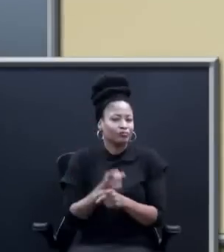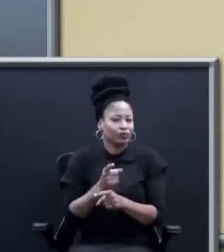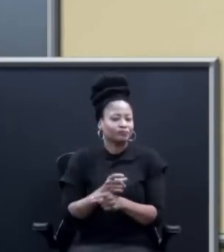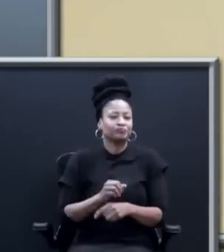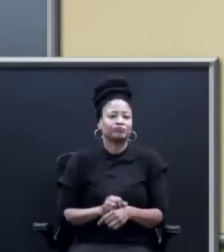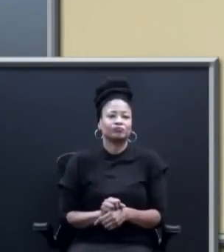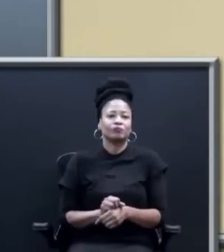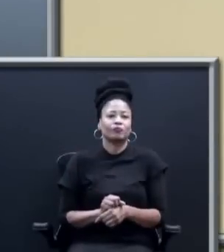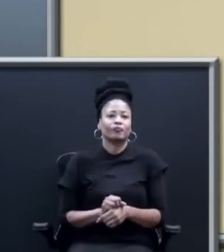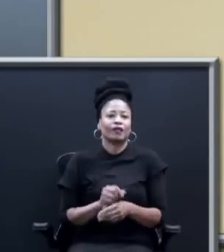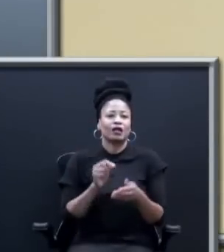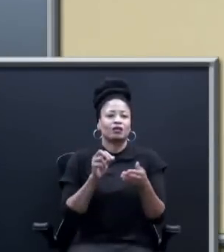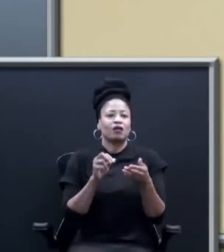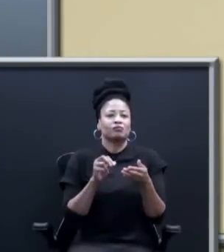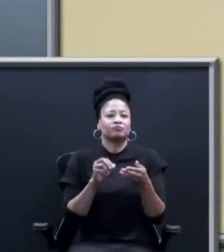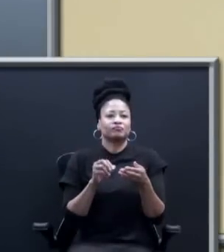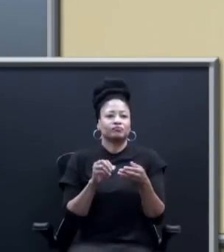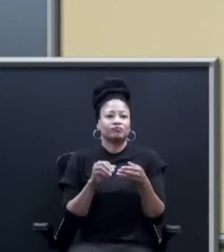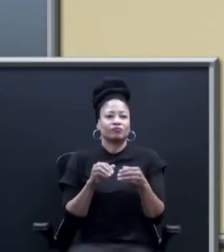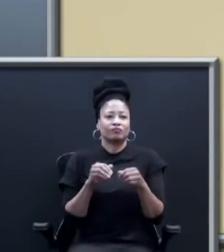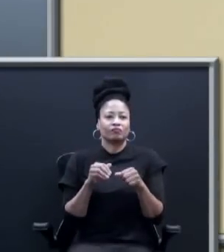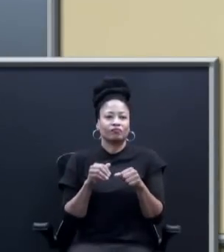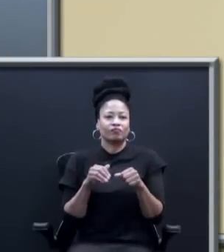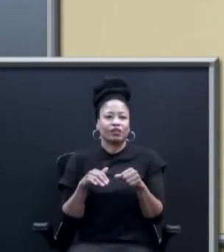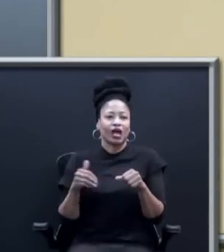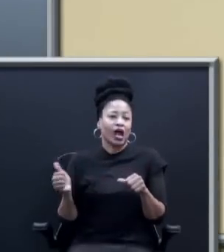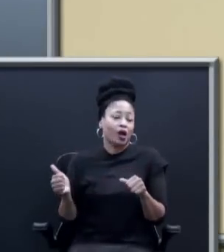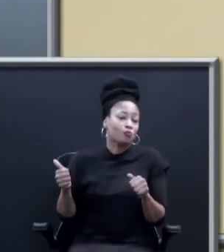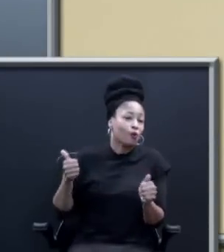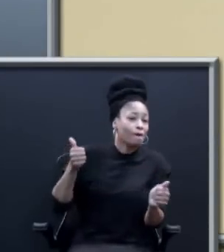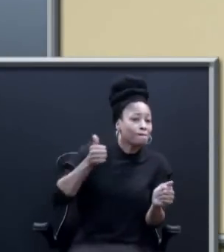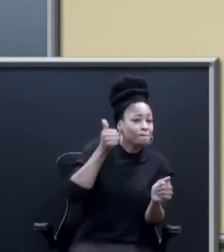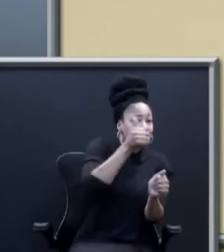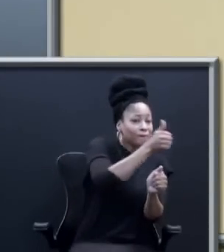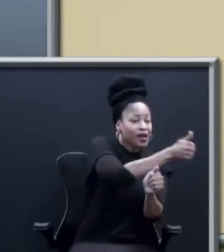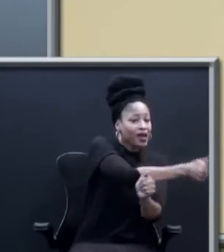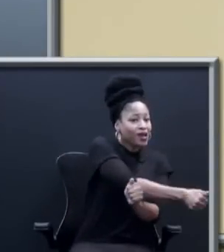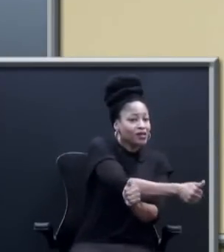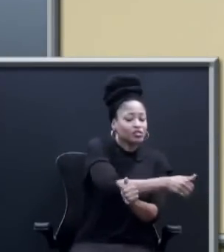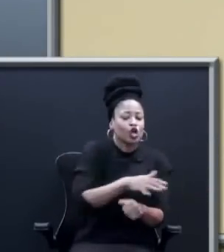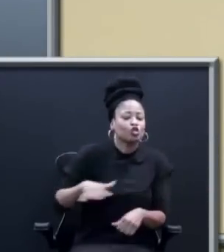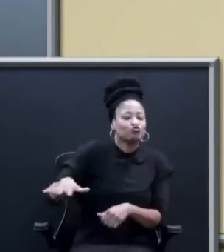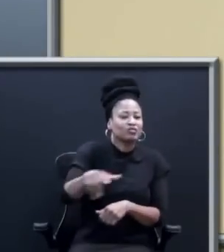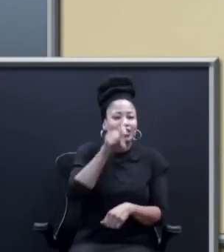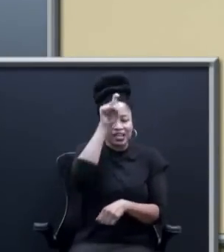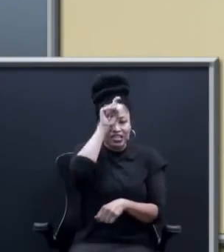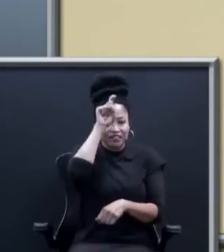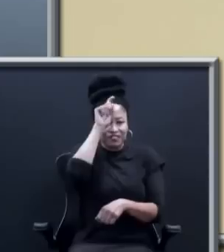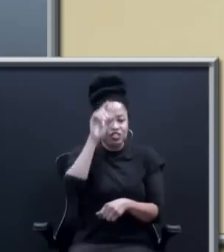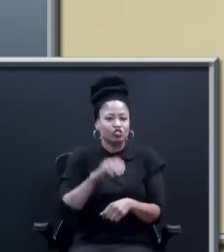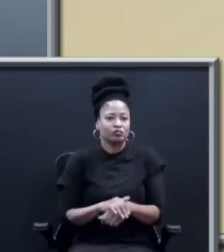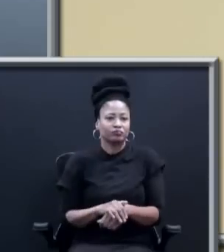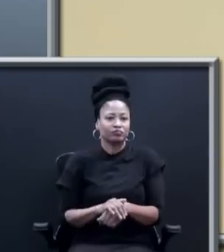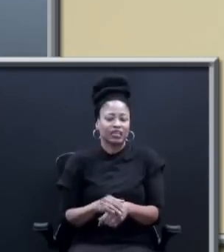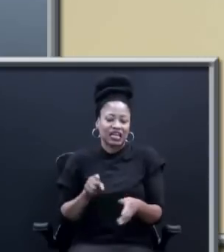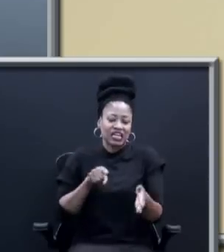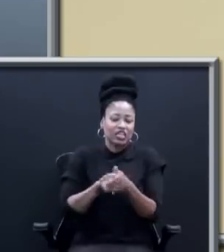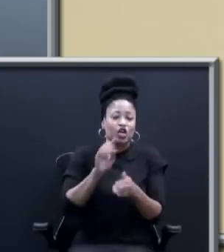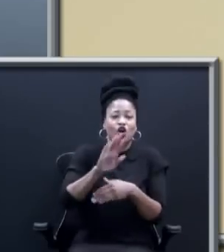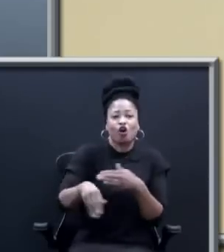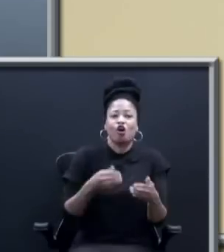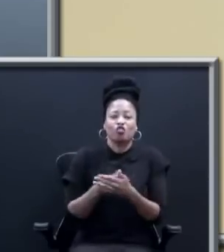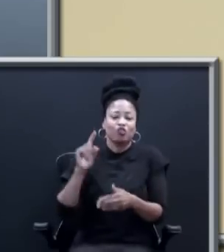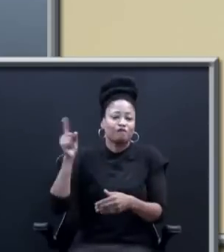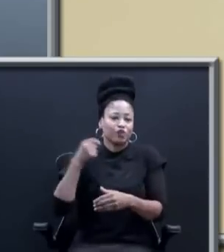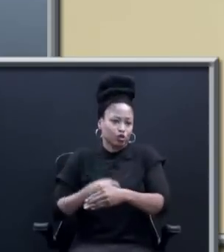will pass through the land of Egypt this night and will smite all the firstborn of the land of Egypt. Go ahead. Both man and beast. Uh-huh. And